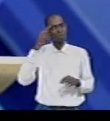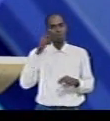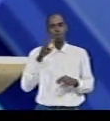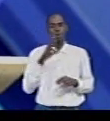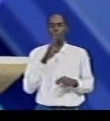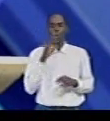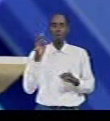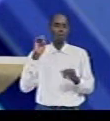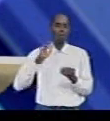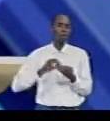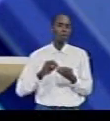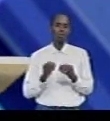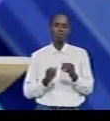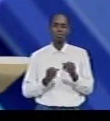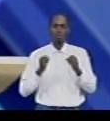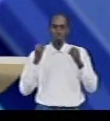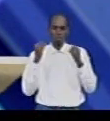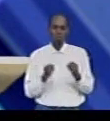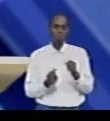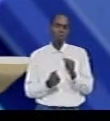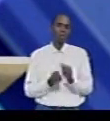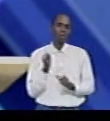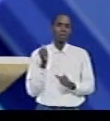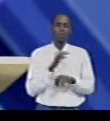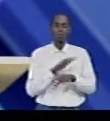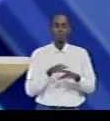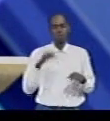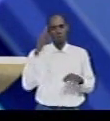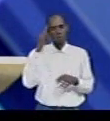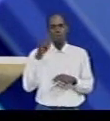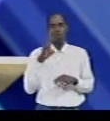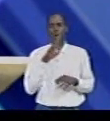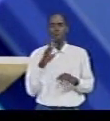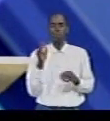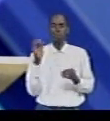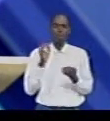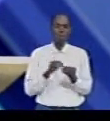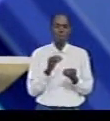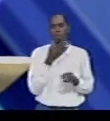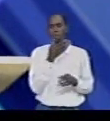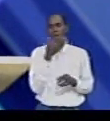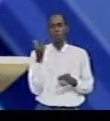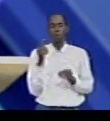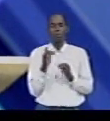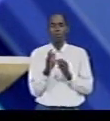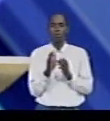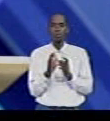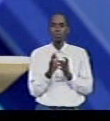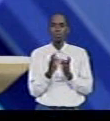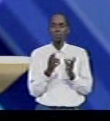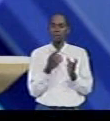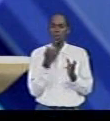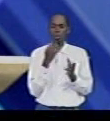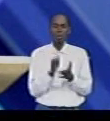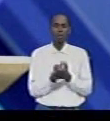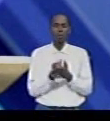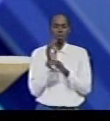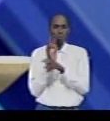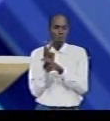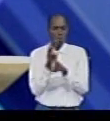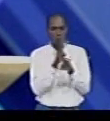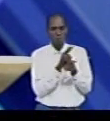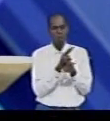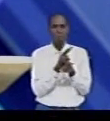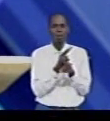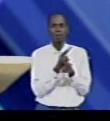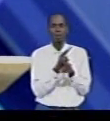It cannot happen. Watch it, as the Bible says, watch ye, quit ye, be strong.